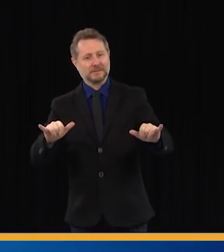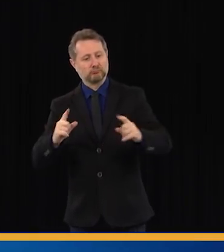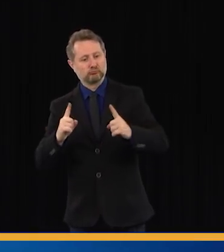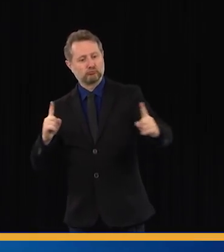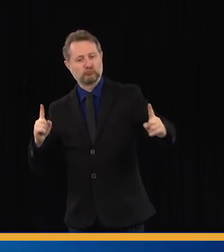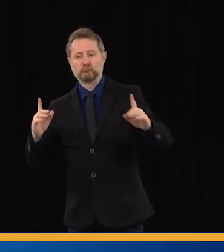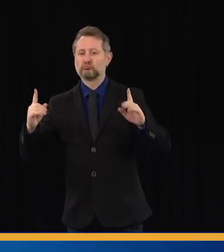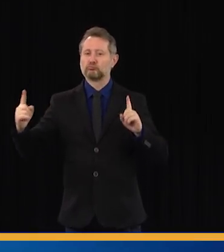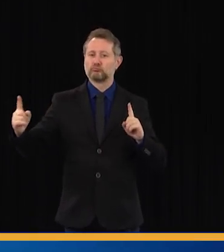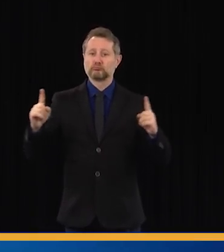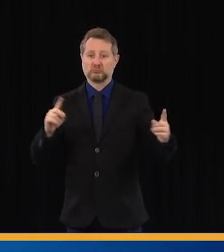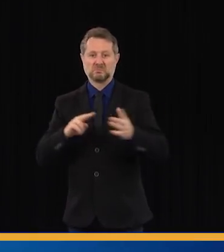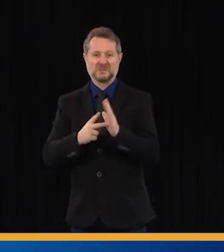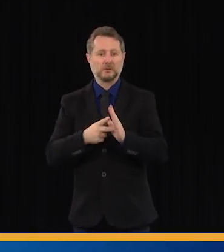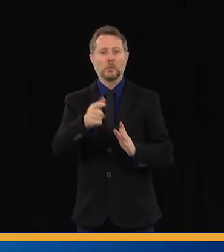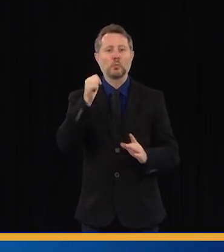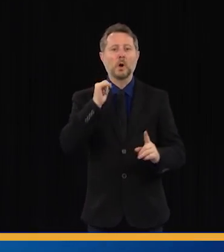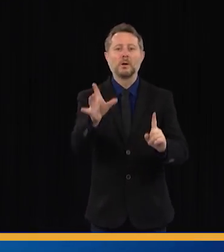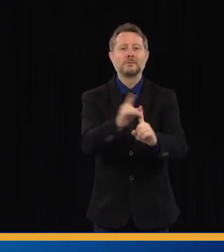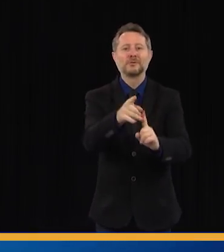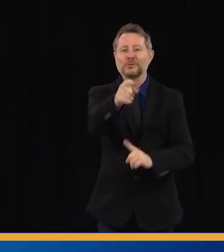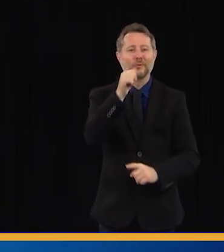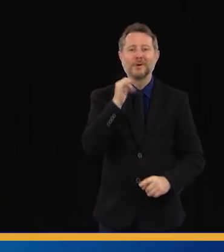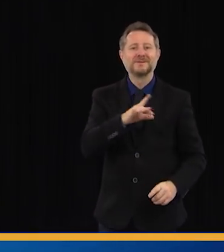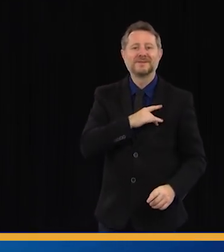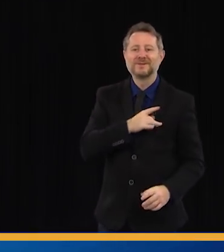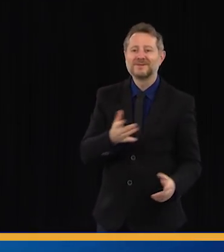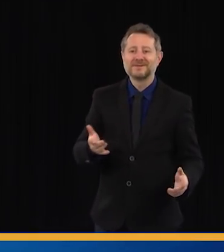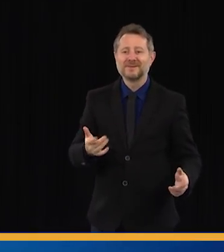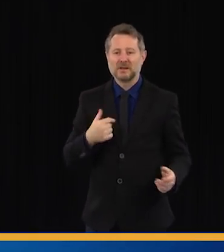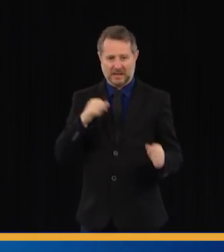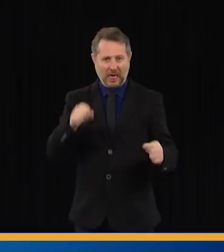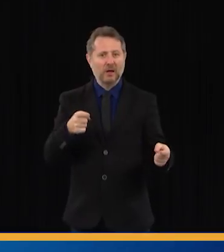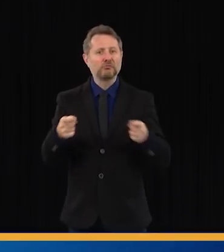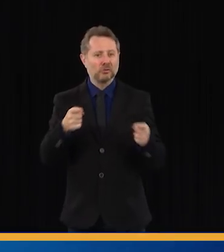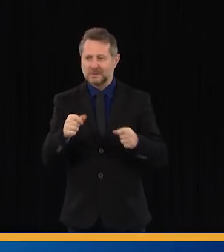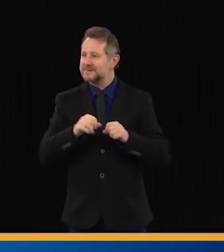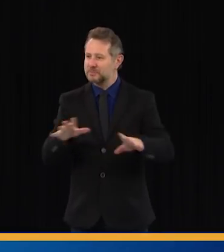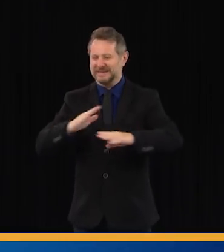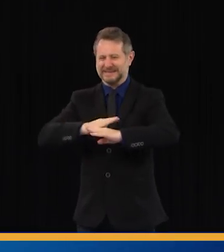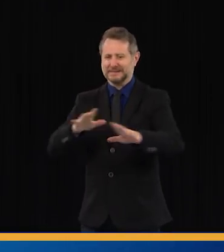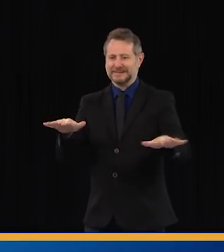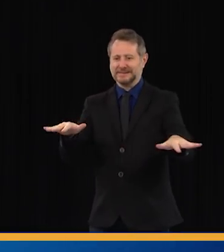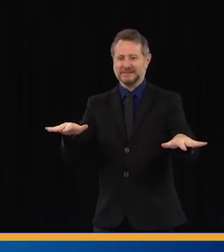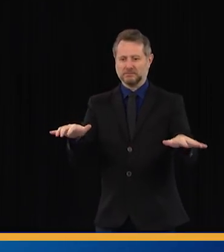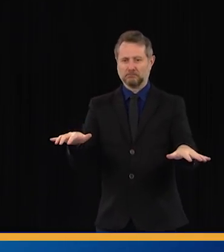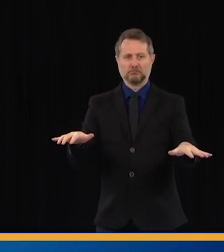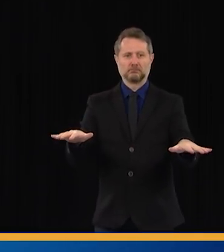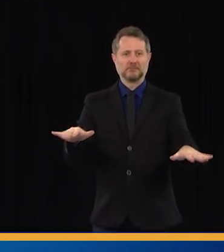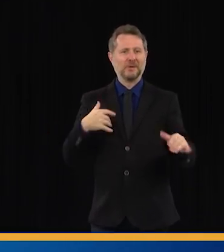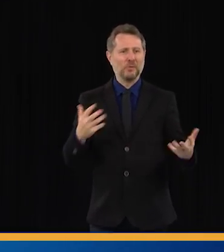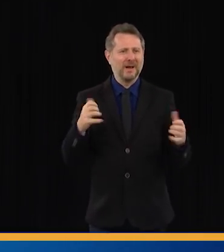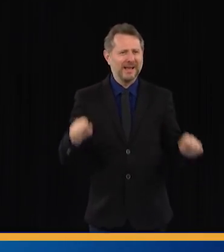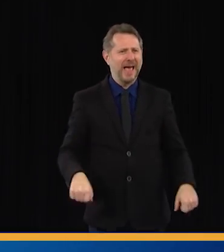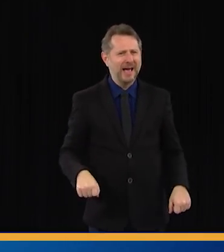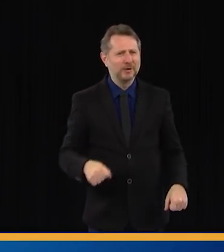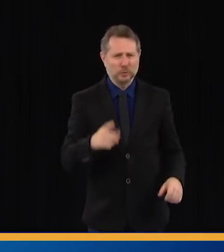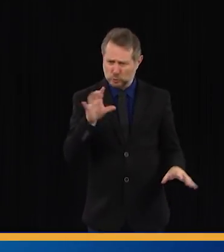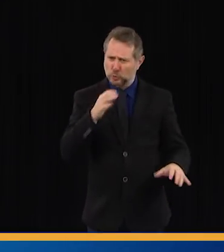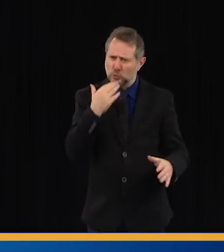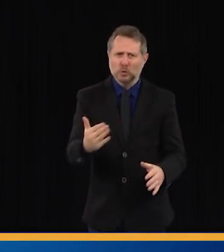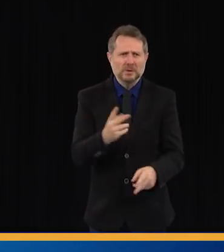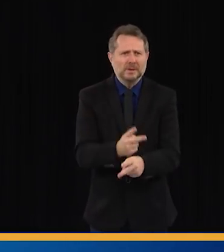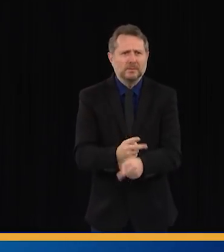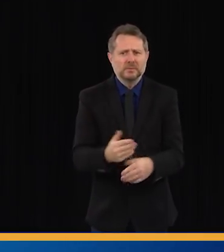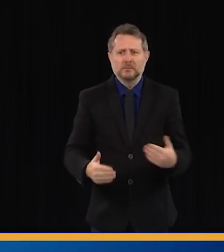won't get infected. We can control the spread. Feel good about that. Because, by the way, we could have gotten to a point